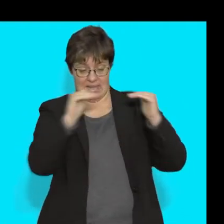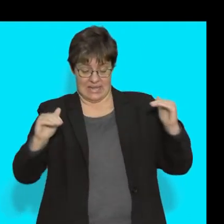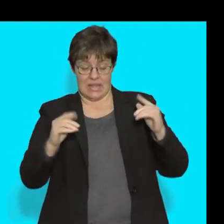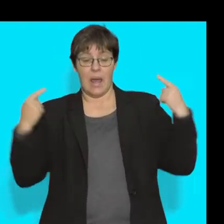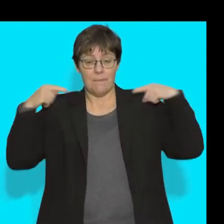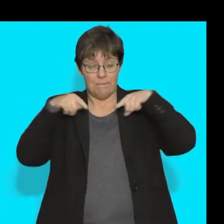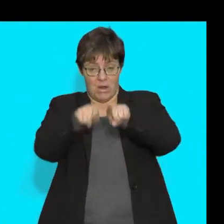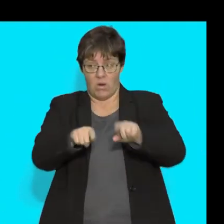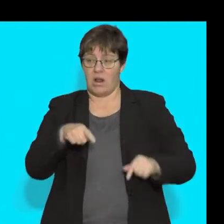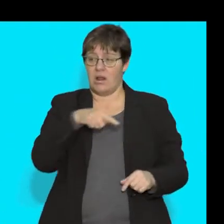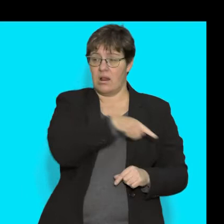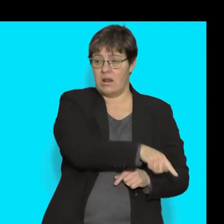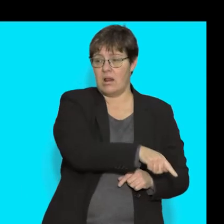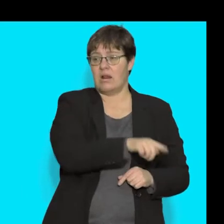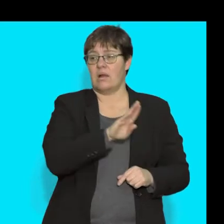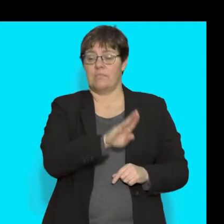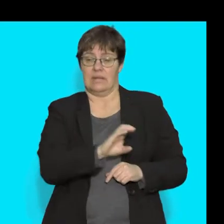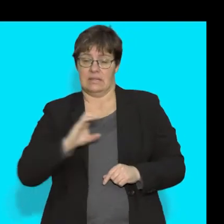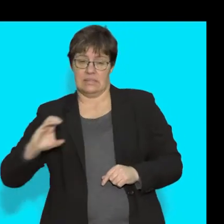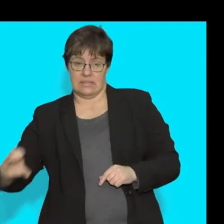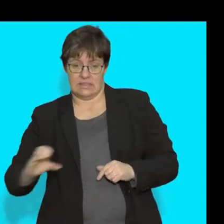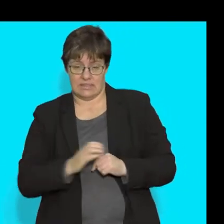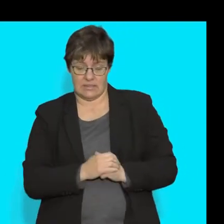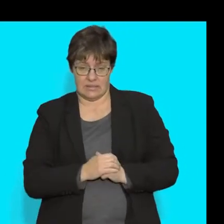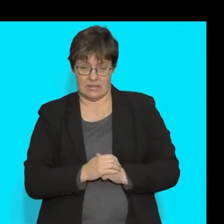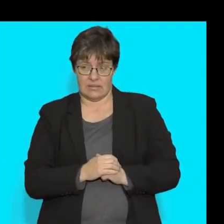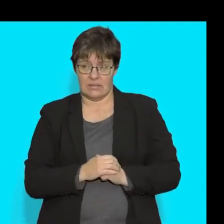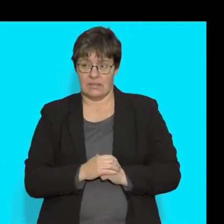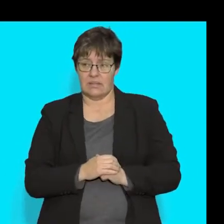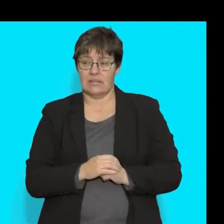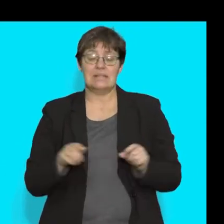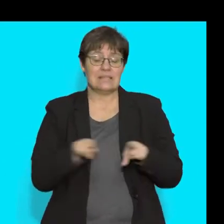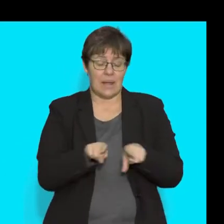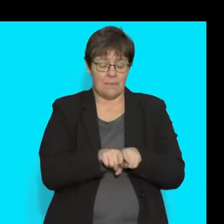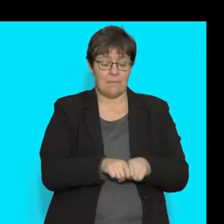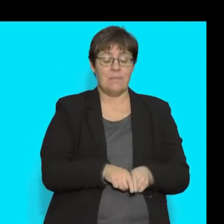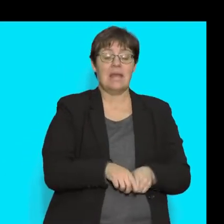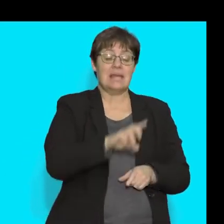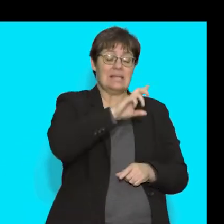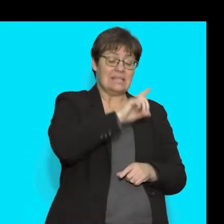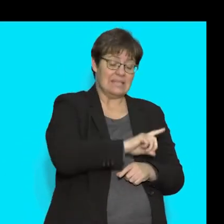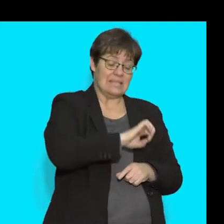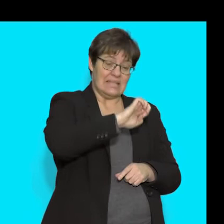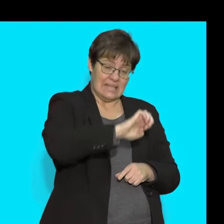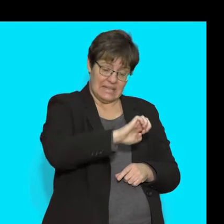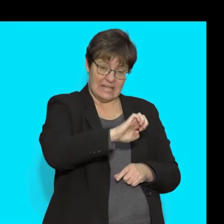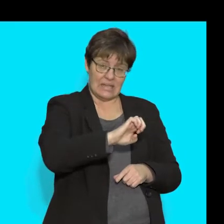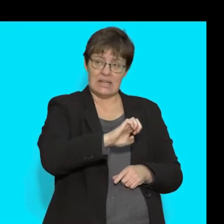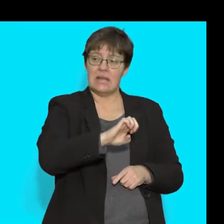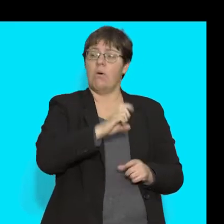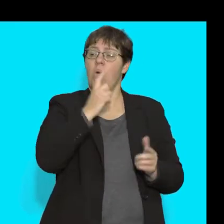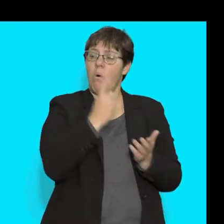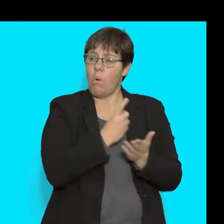this DE here will be parallel to the BC there. And then also DE will always